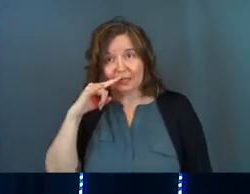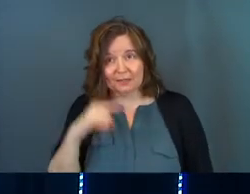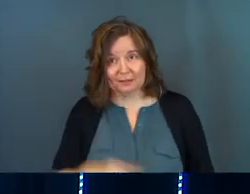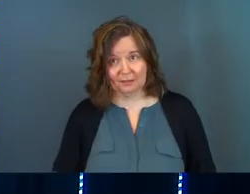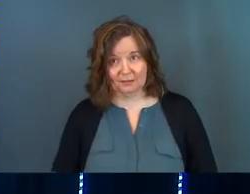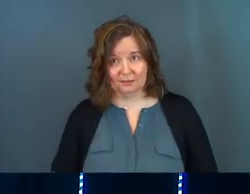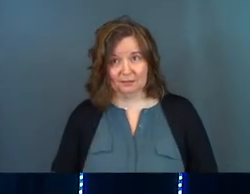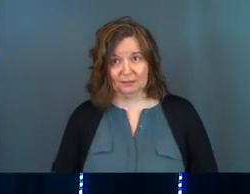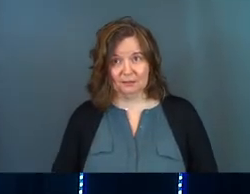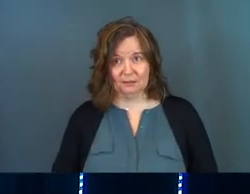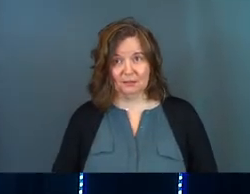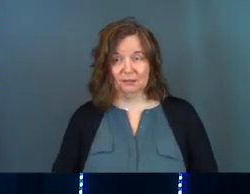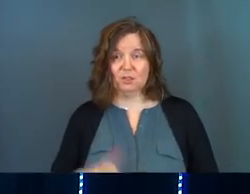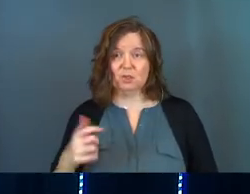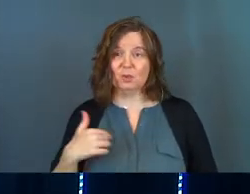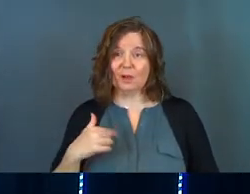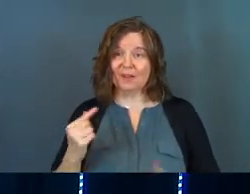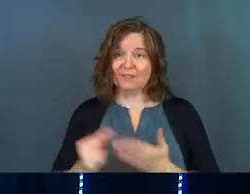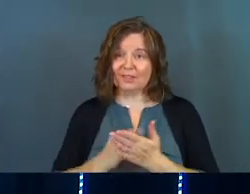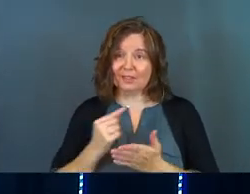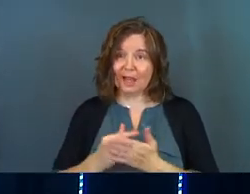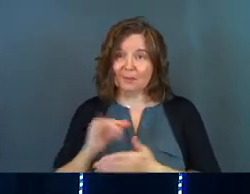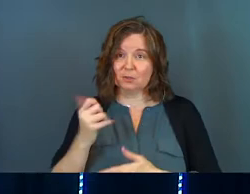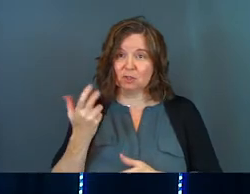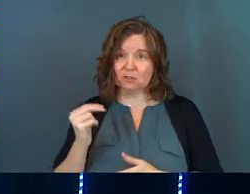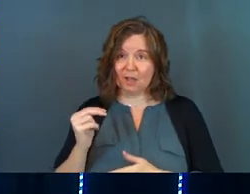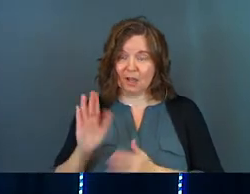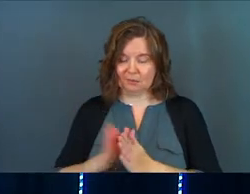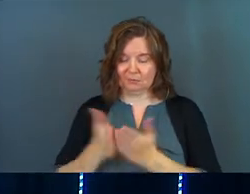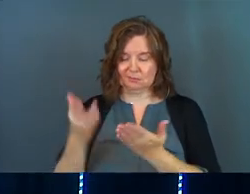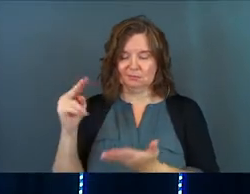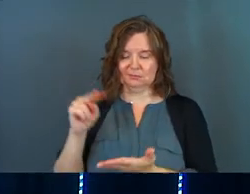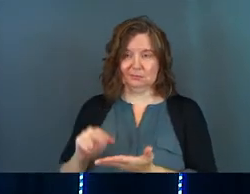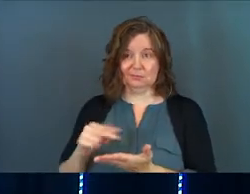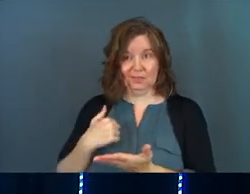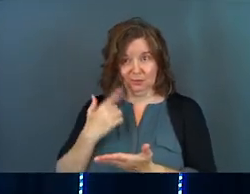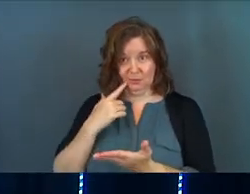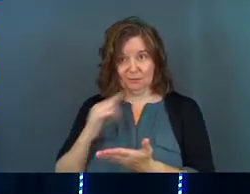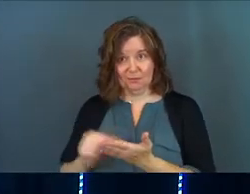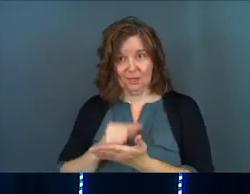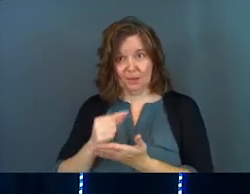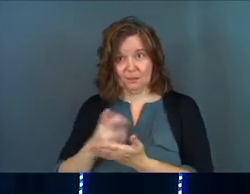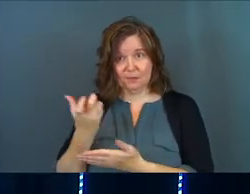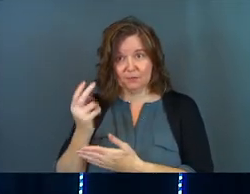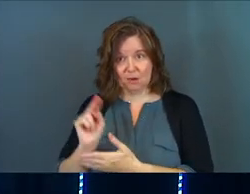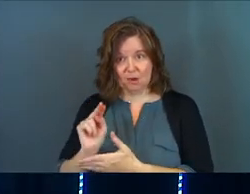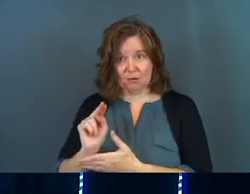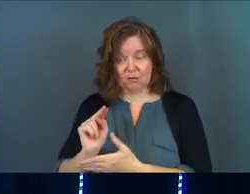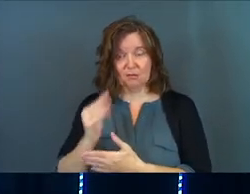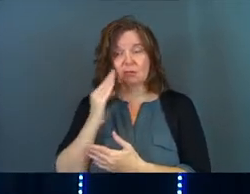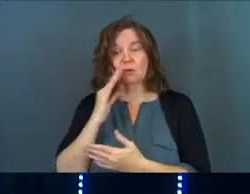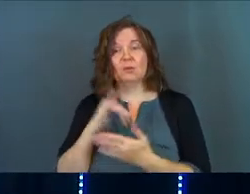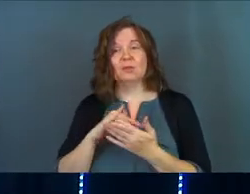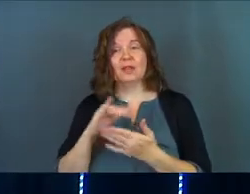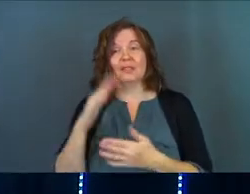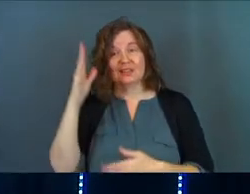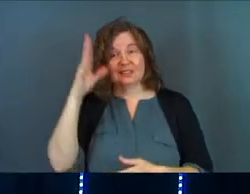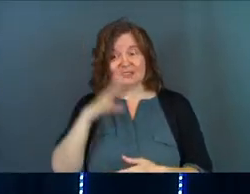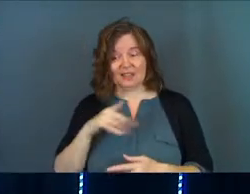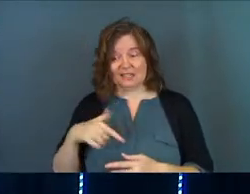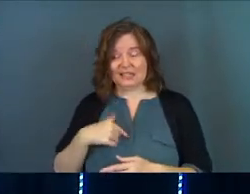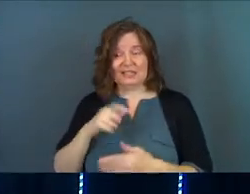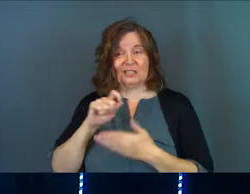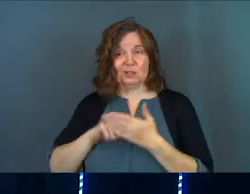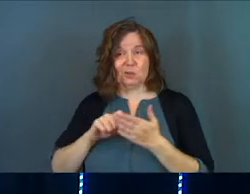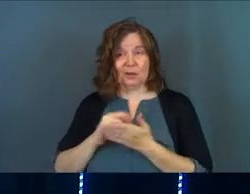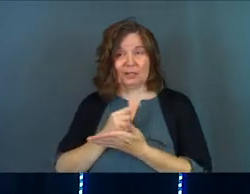kid. And so you got the Gospel of John comes along. You know about the Gospel of John? Do you know this guy, John? He